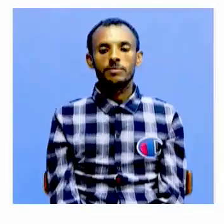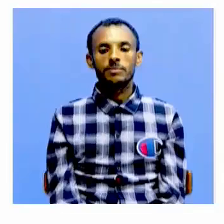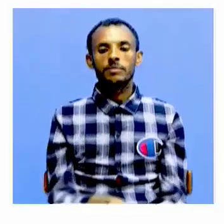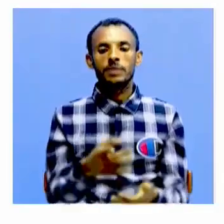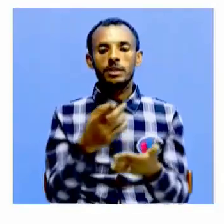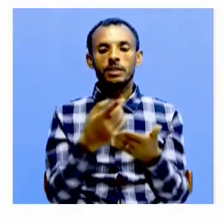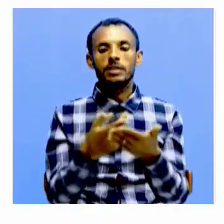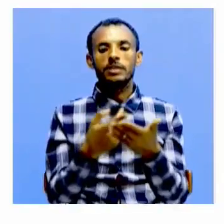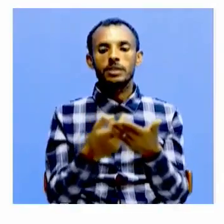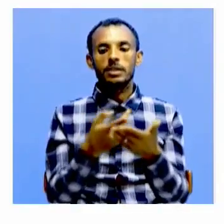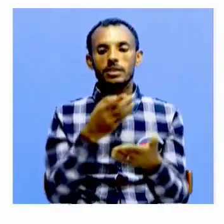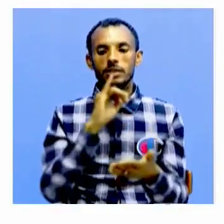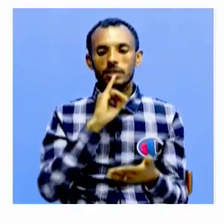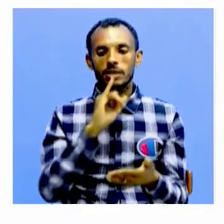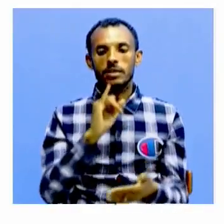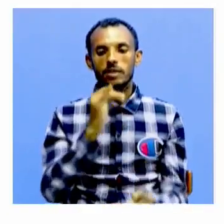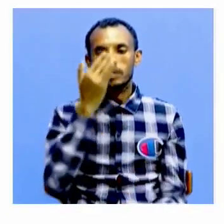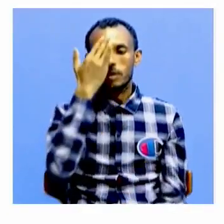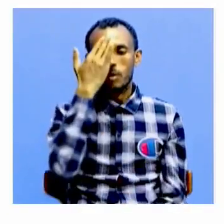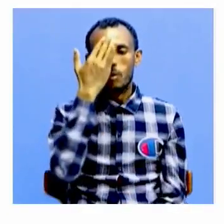is why